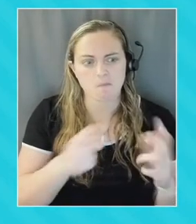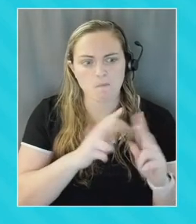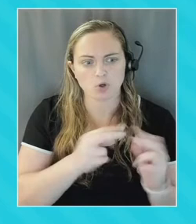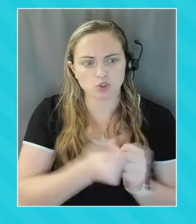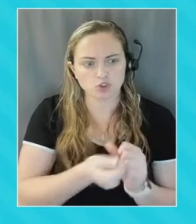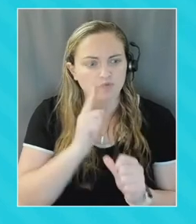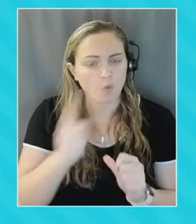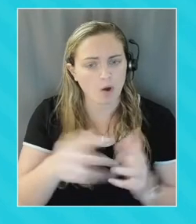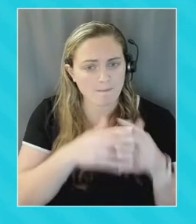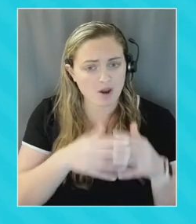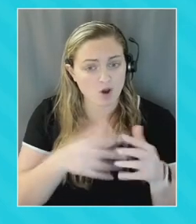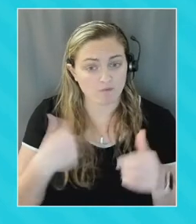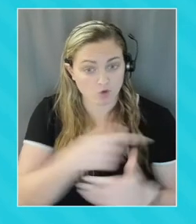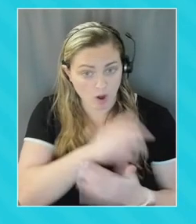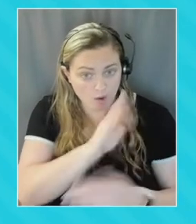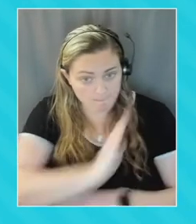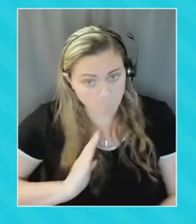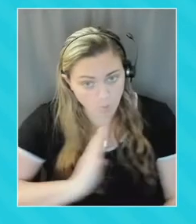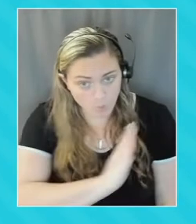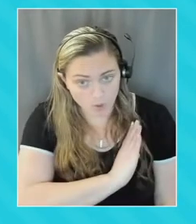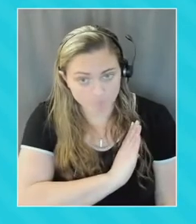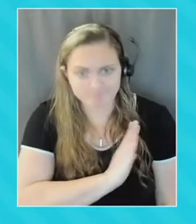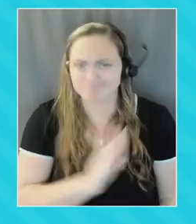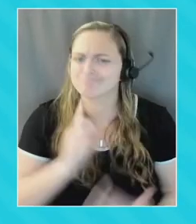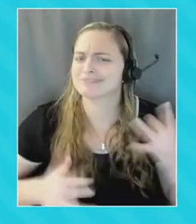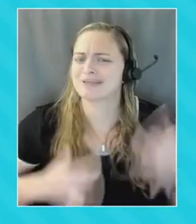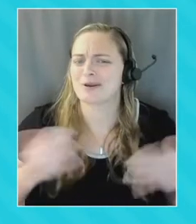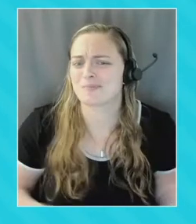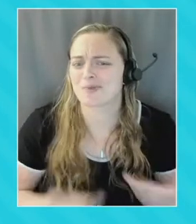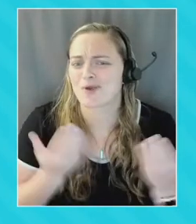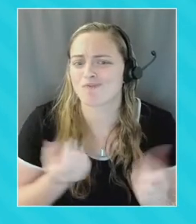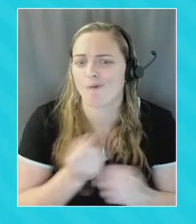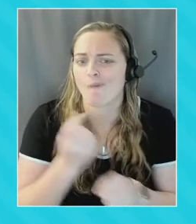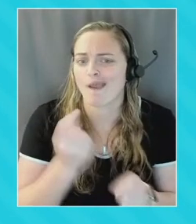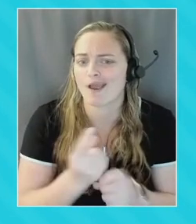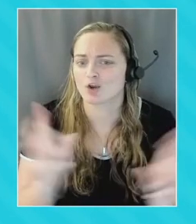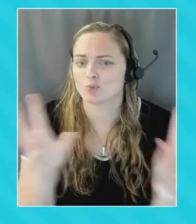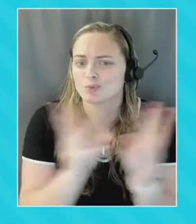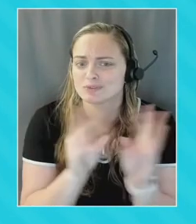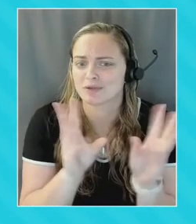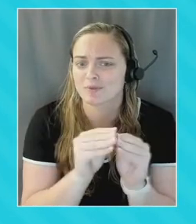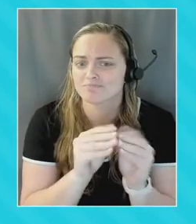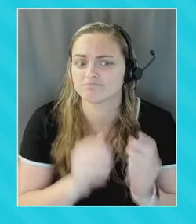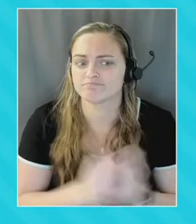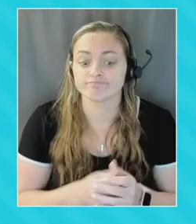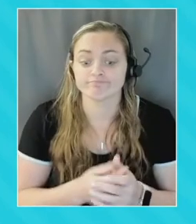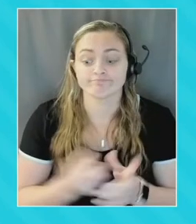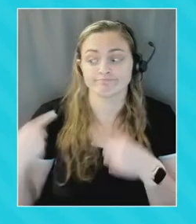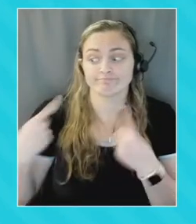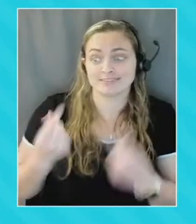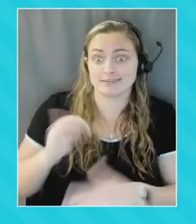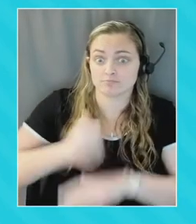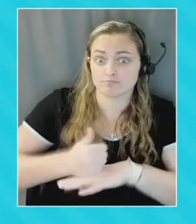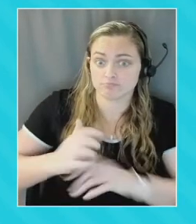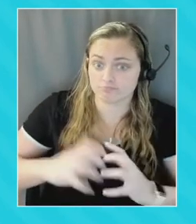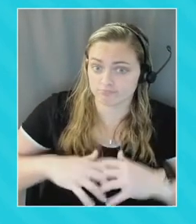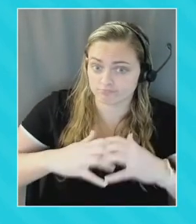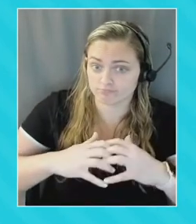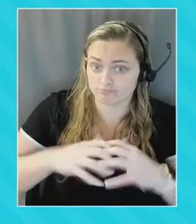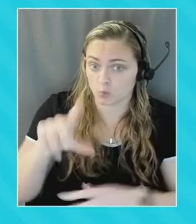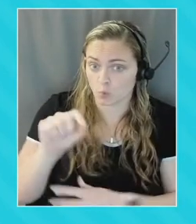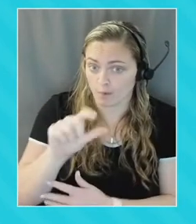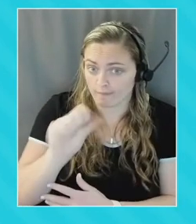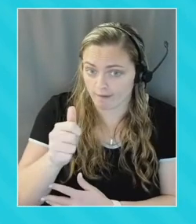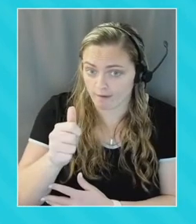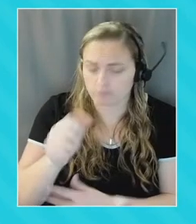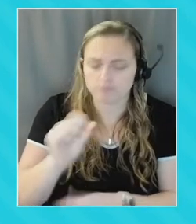all here today at our annual summit. Since its founding in 2010, PHA has worked with